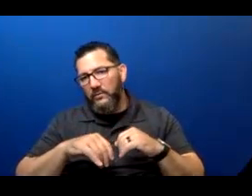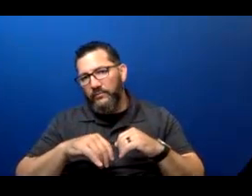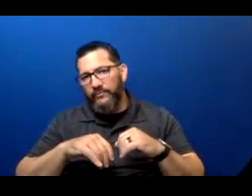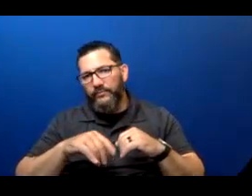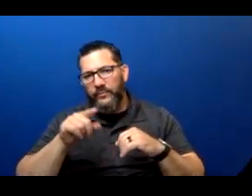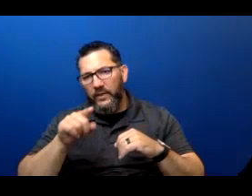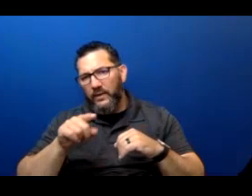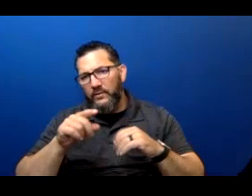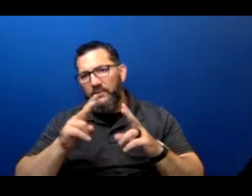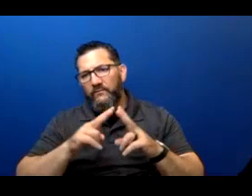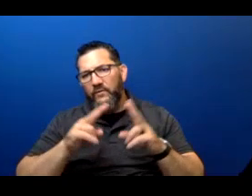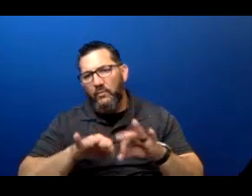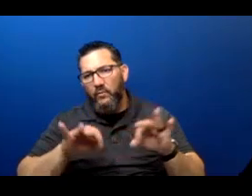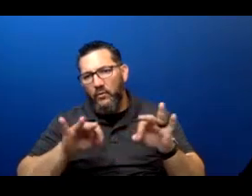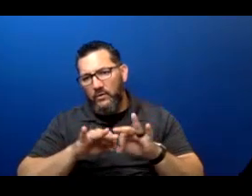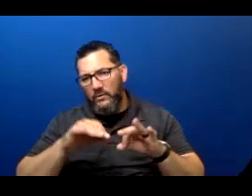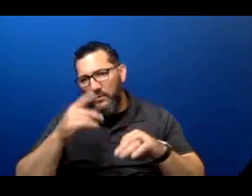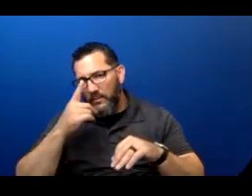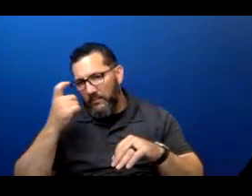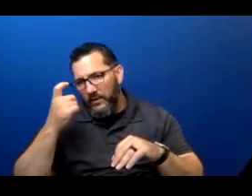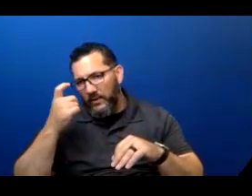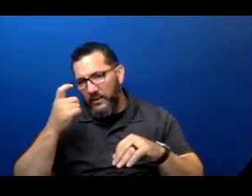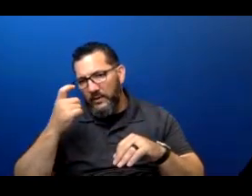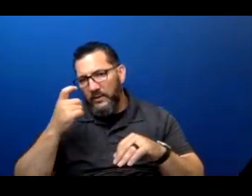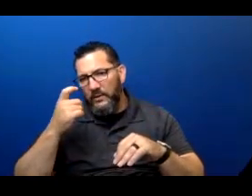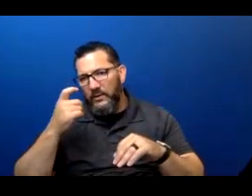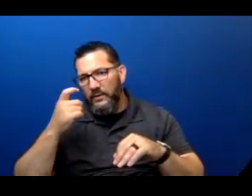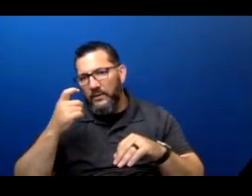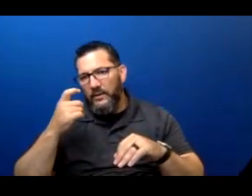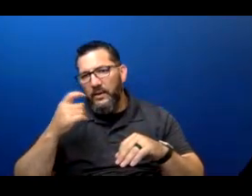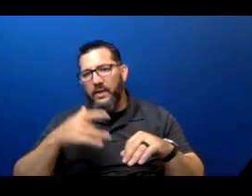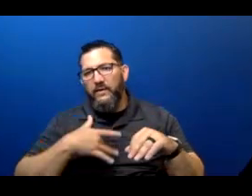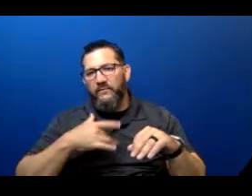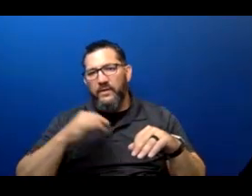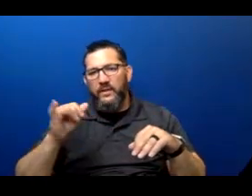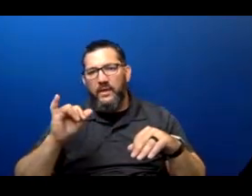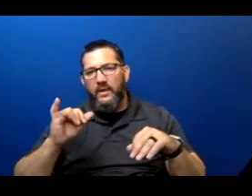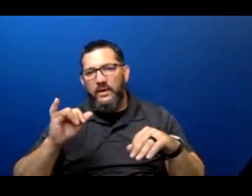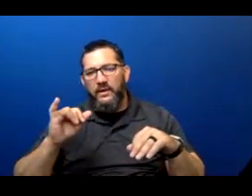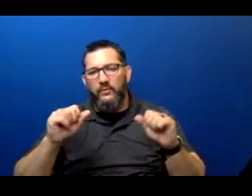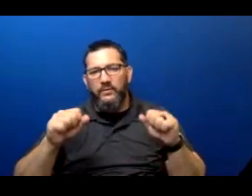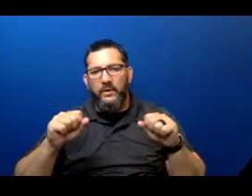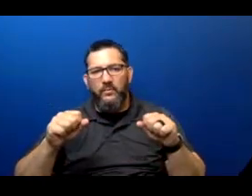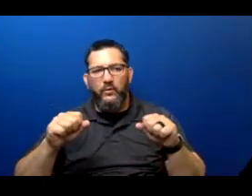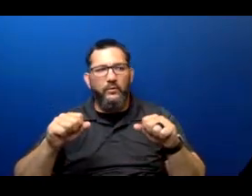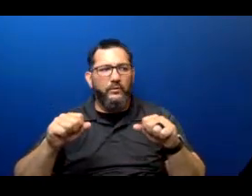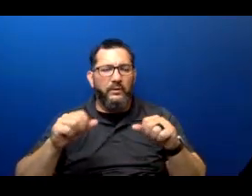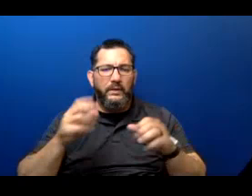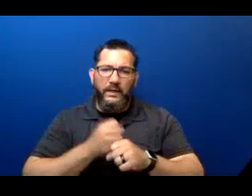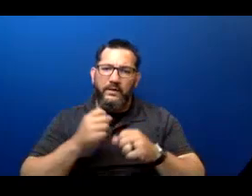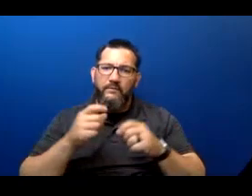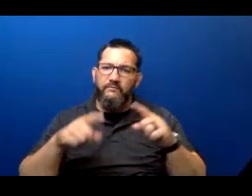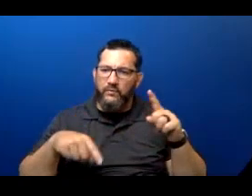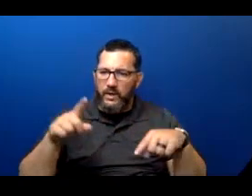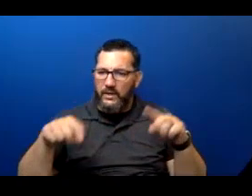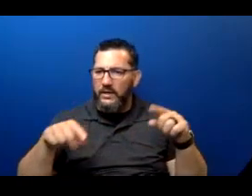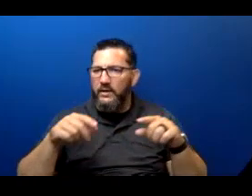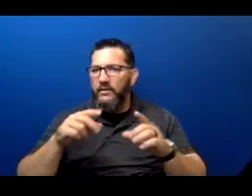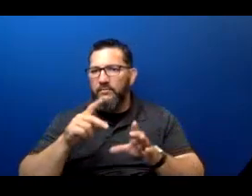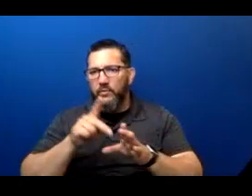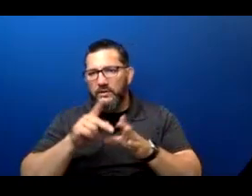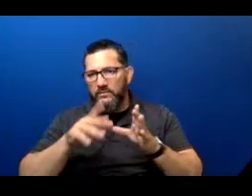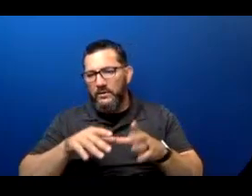very important because I feel like I was able to get, a variety of